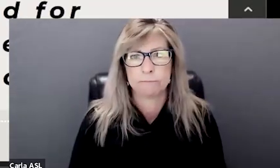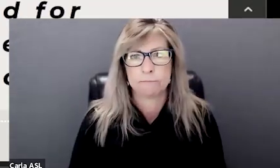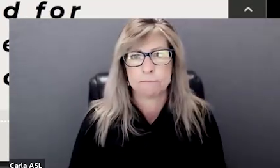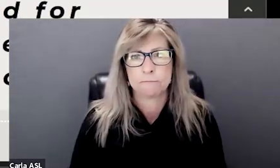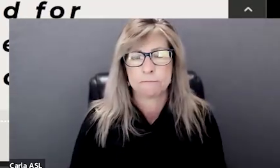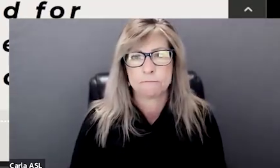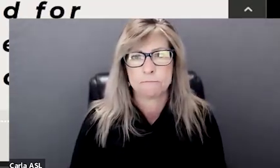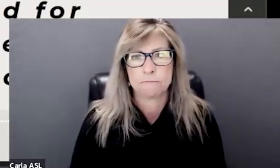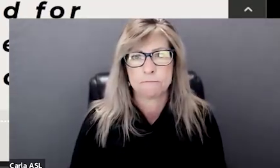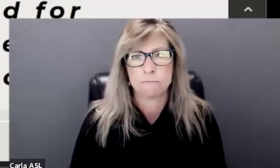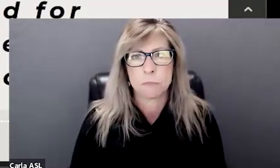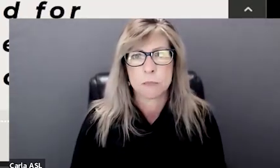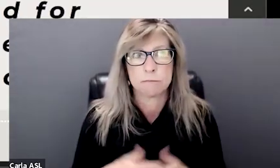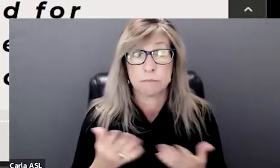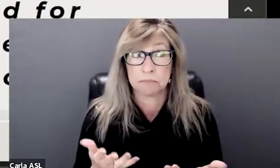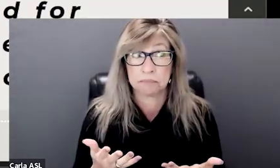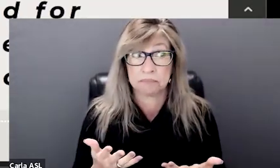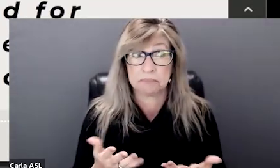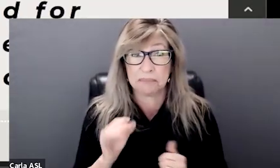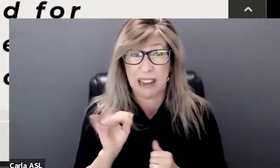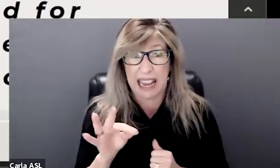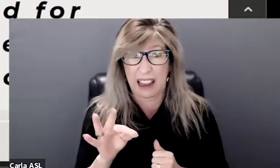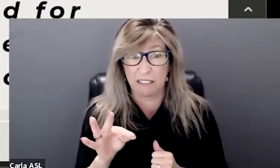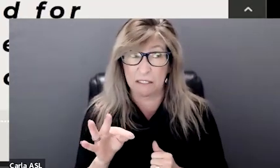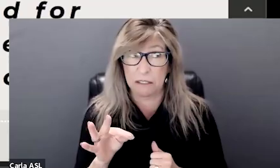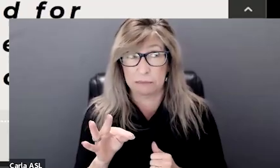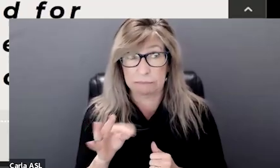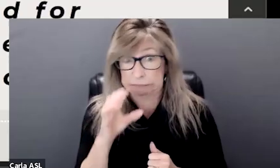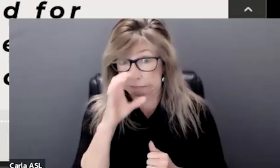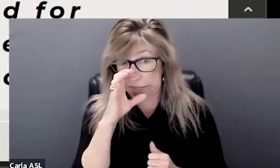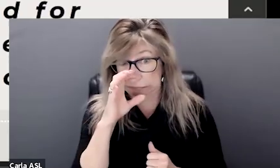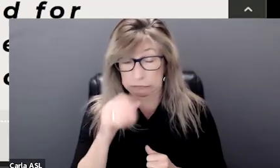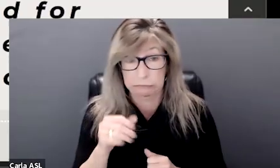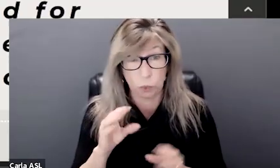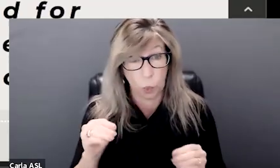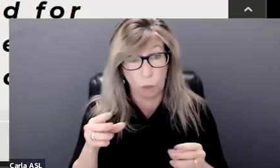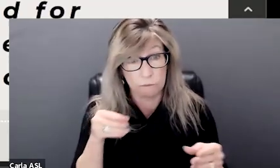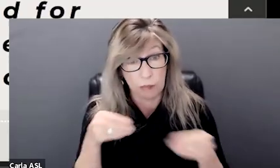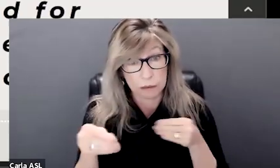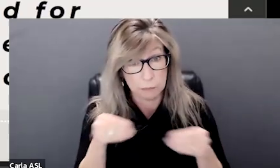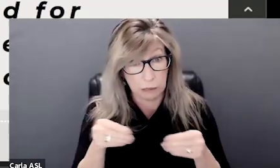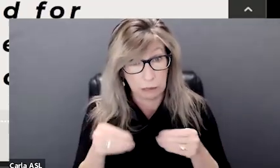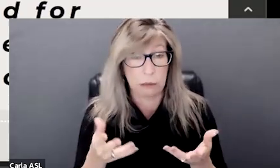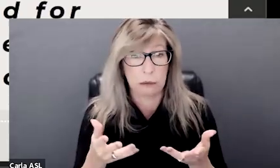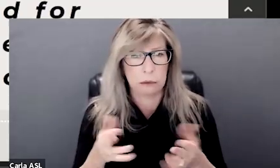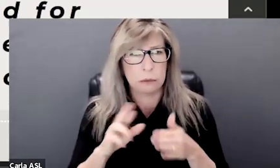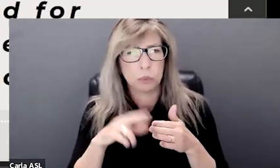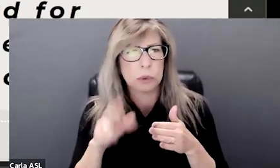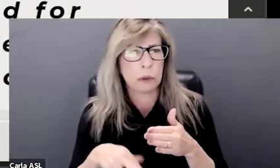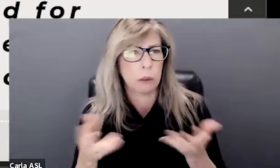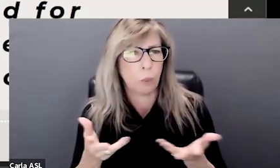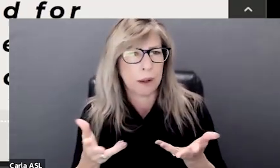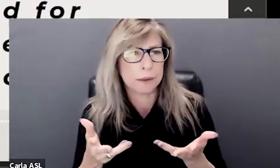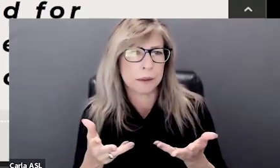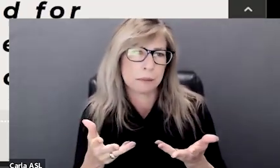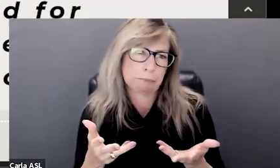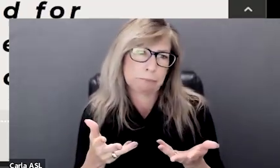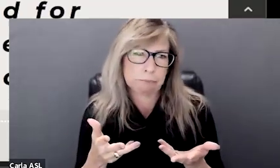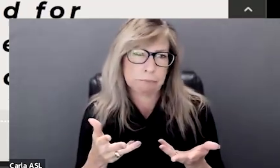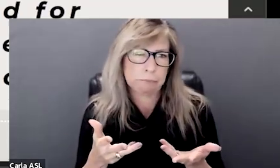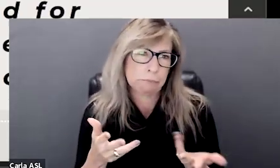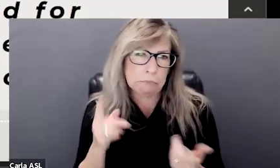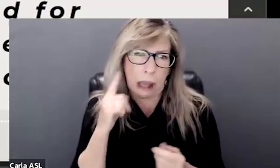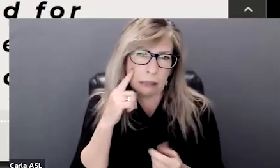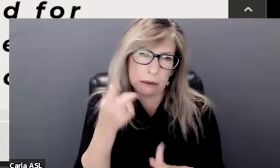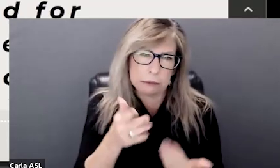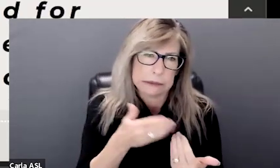on. What might be the result of being inflexible about the interview format used? I think we know the answer to that. I think what I would like us to speak